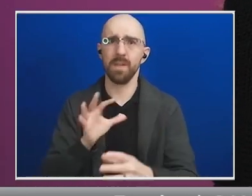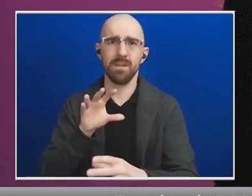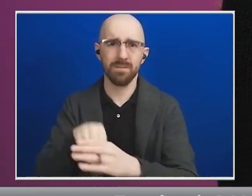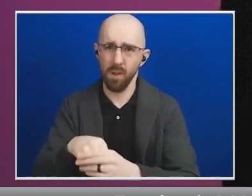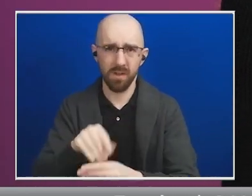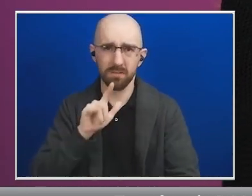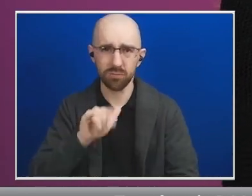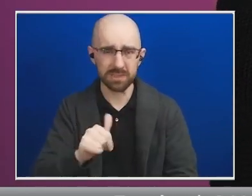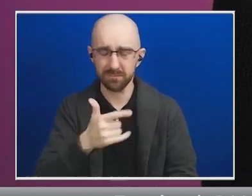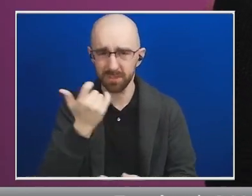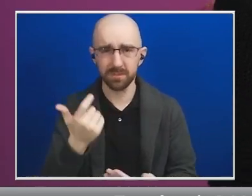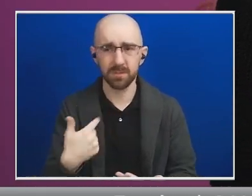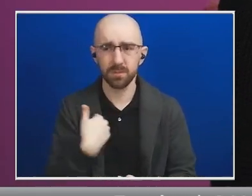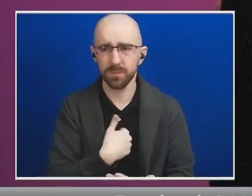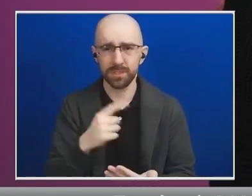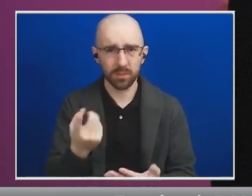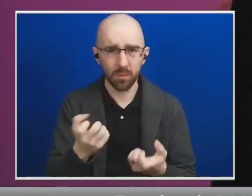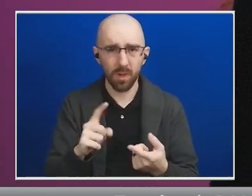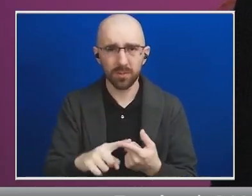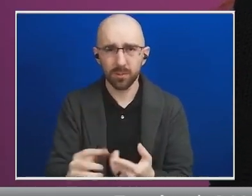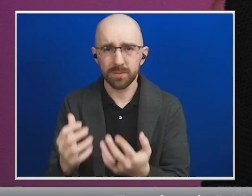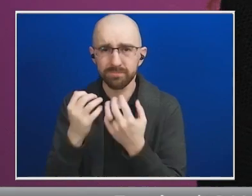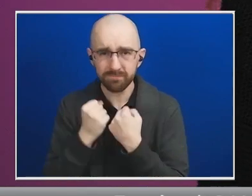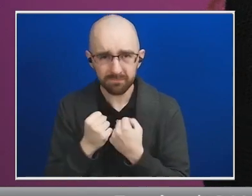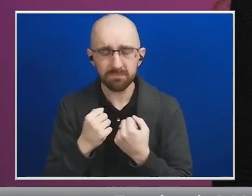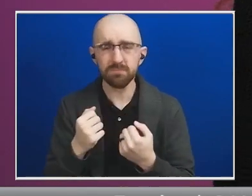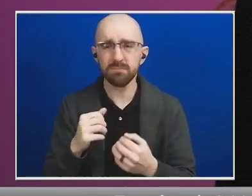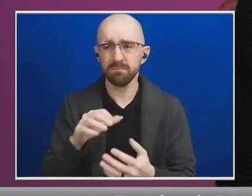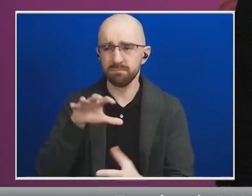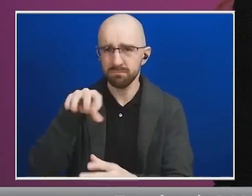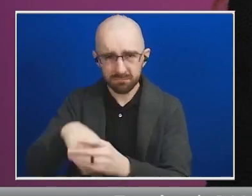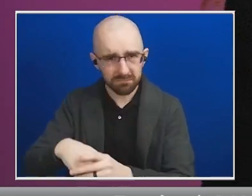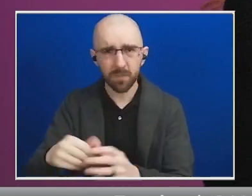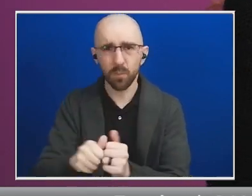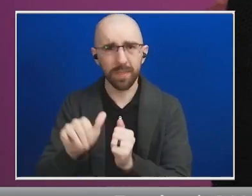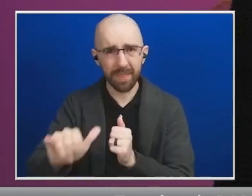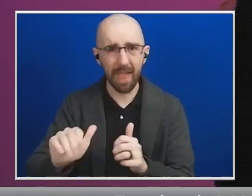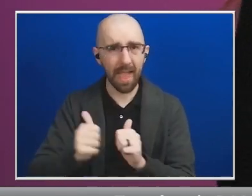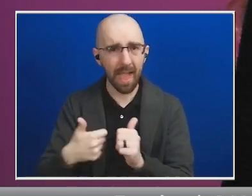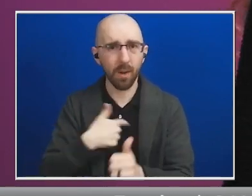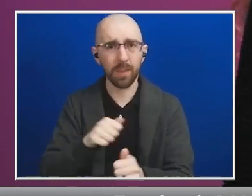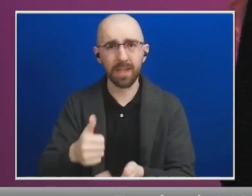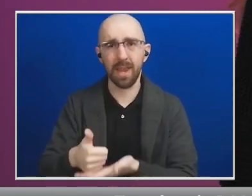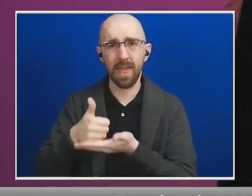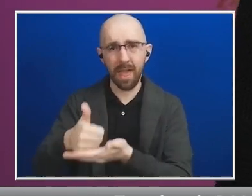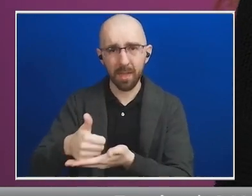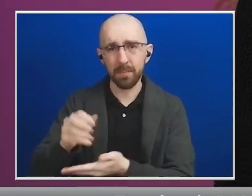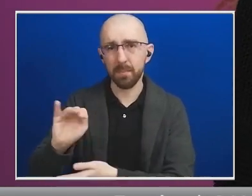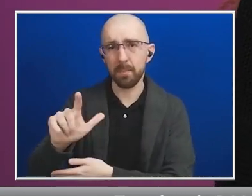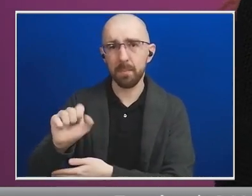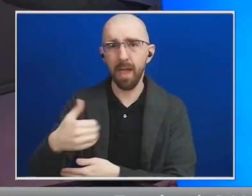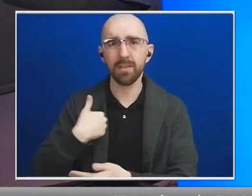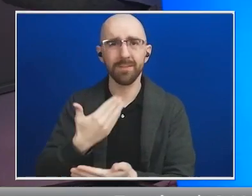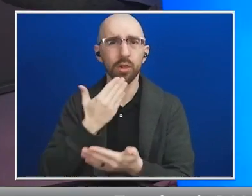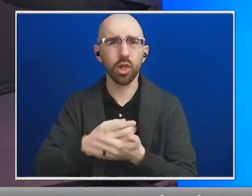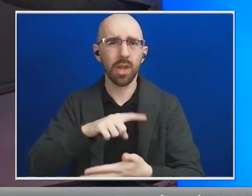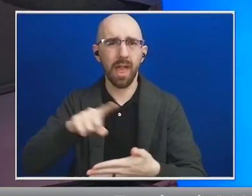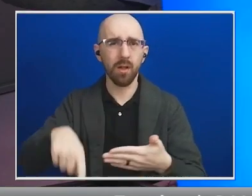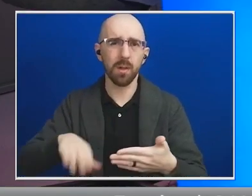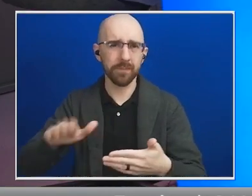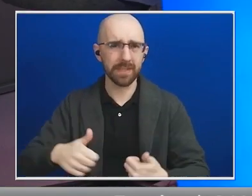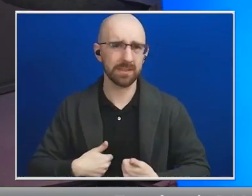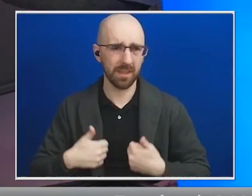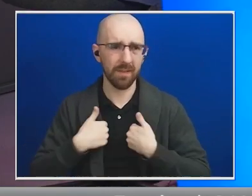just wanted to embrace ourselves and learn more about what we could do to hopefully, you know, have Miles have a great outcome with his life. And what